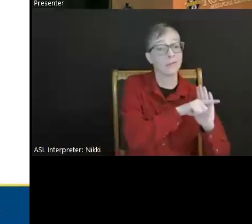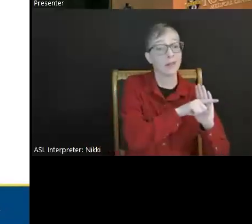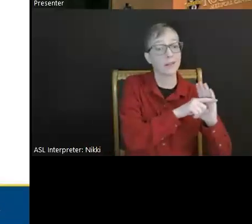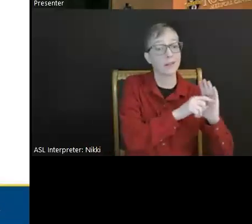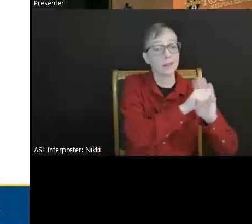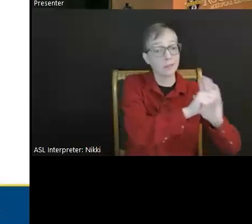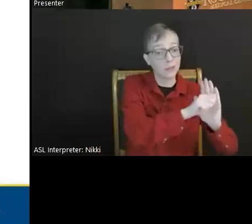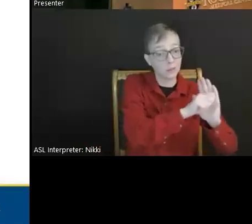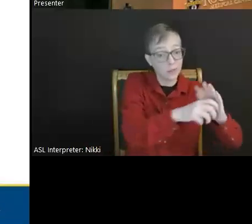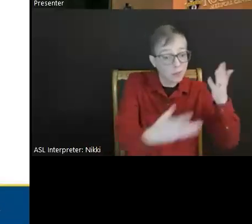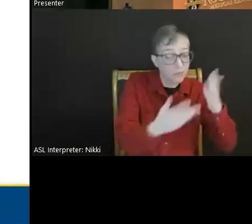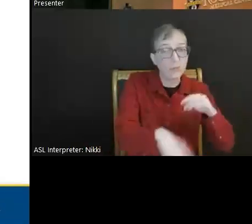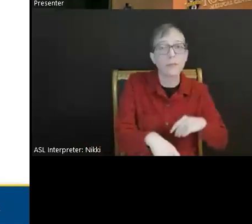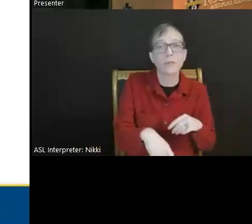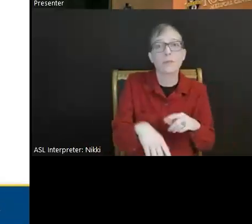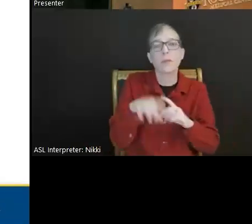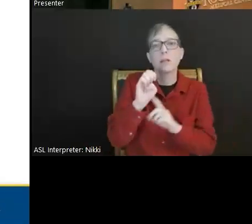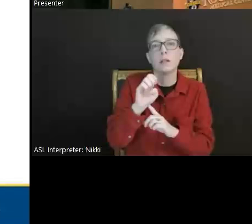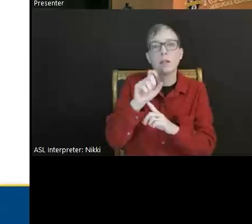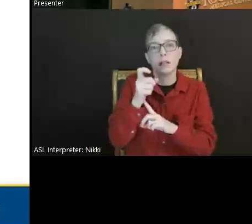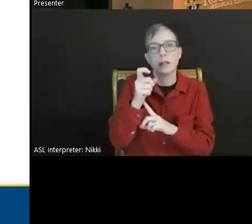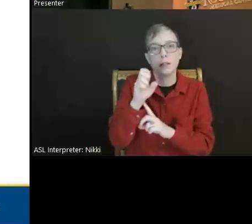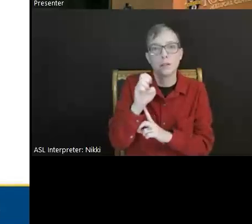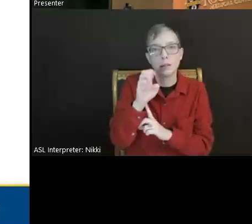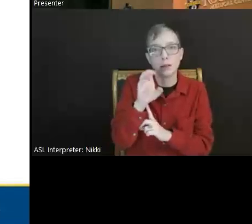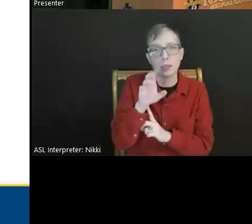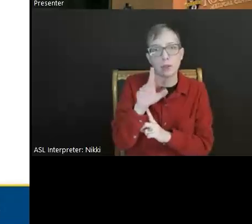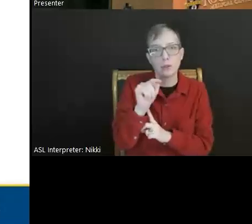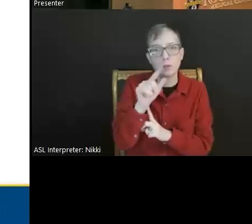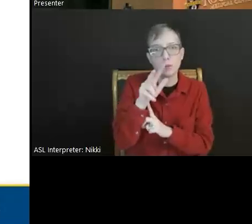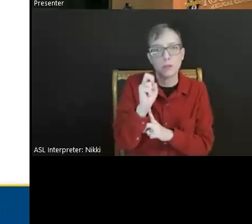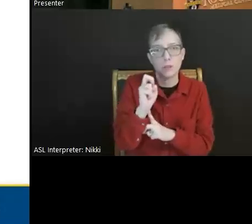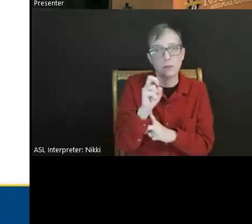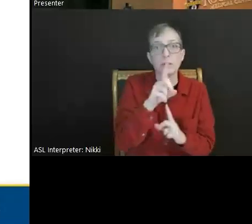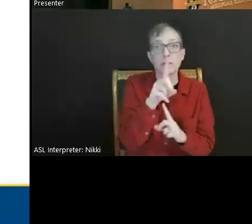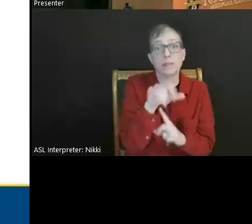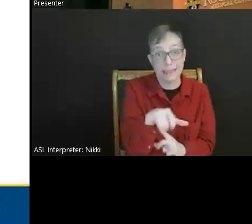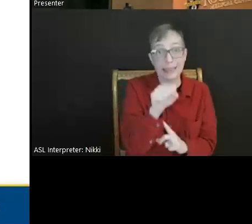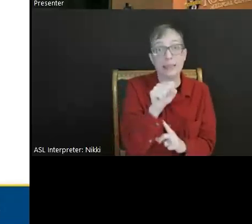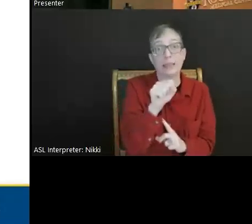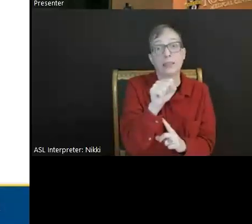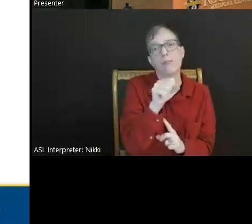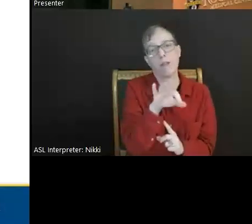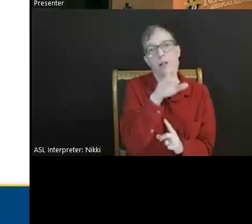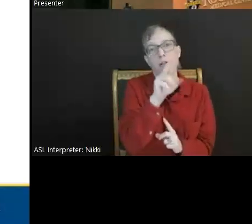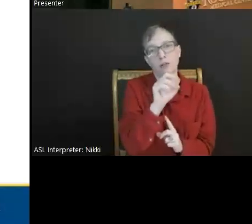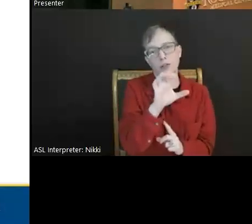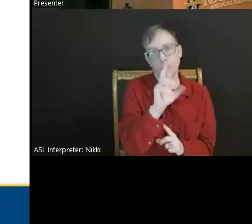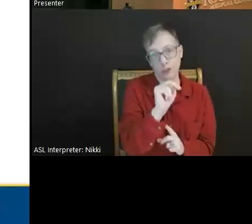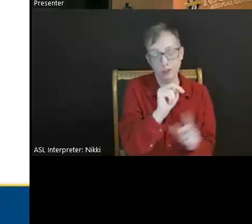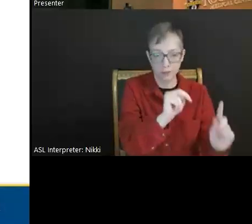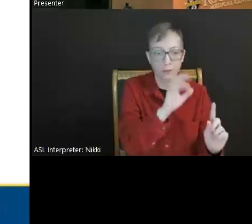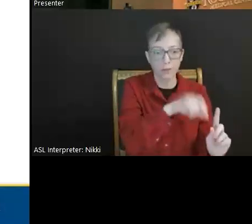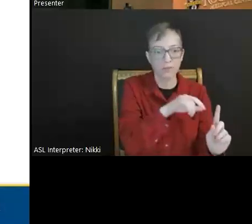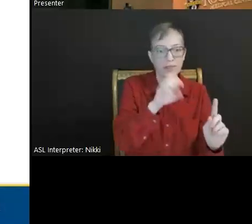hard to organize one's day and plan for appointments and structure life